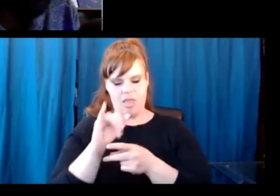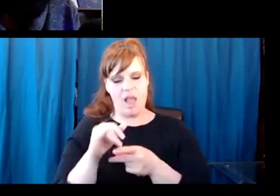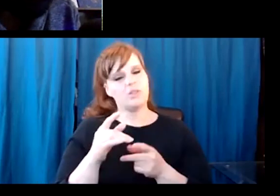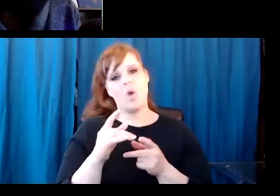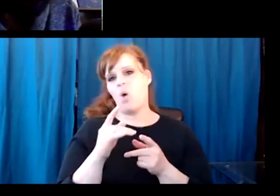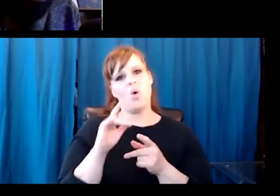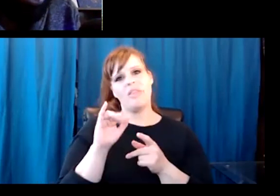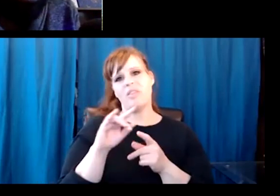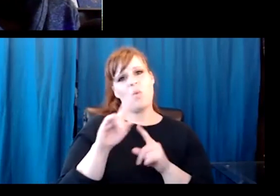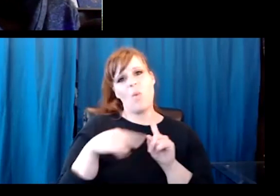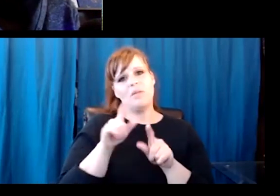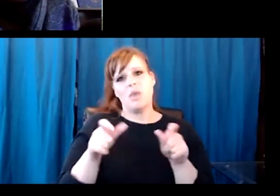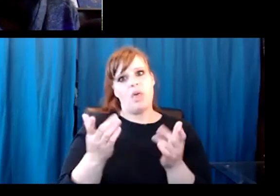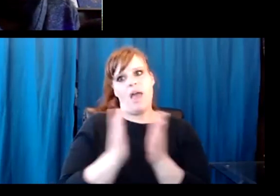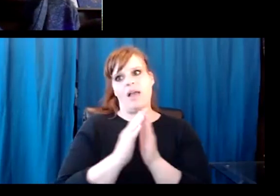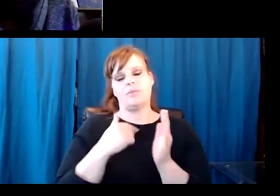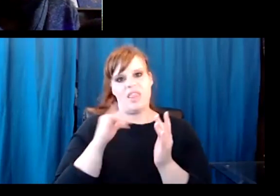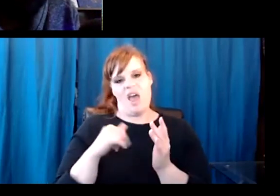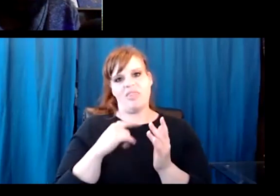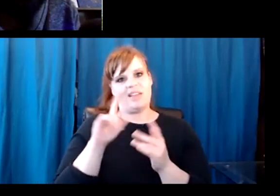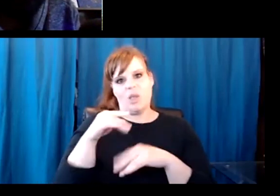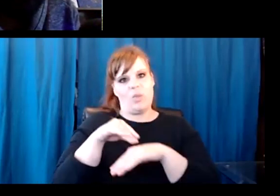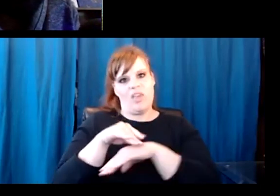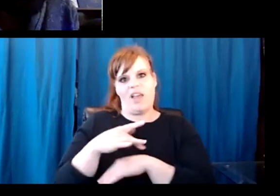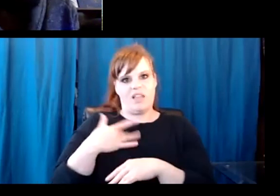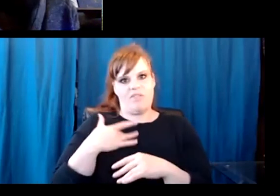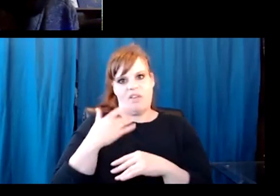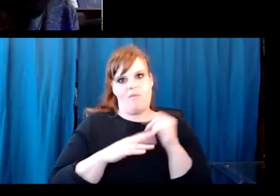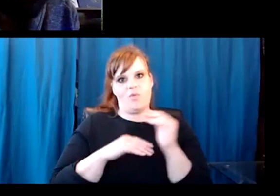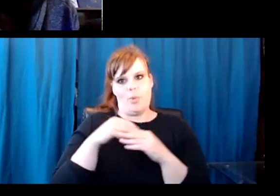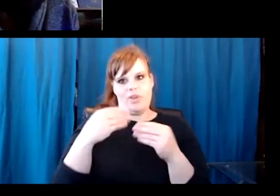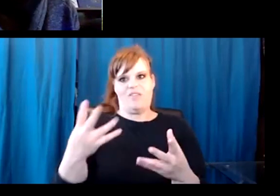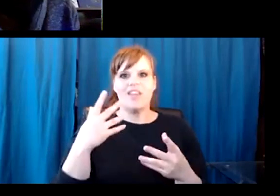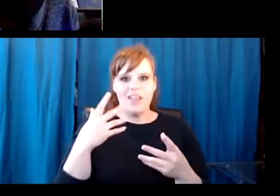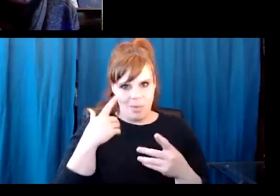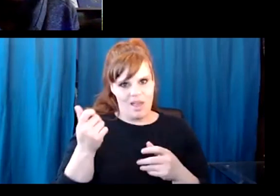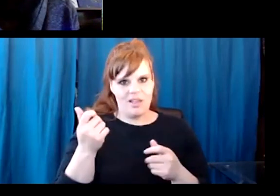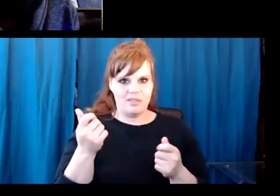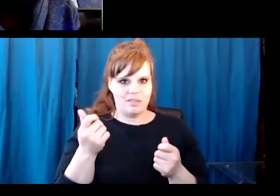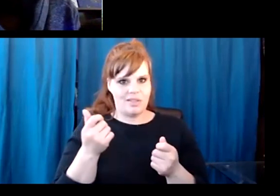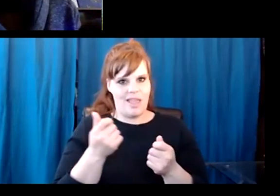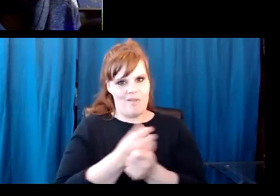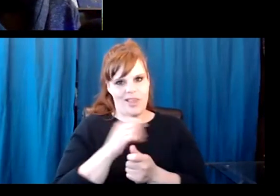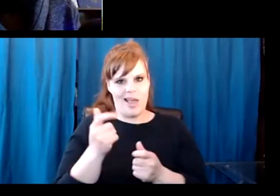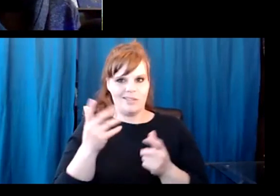the only thing I feel comfortable like giving in terms of advice, because everything else is sort of your mileage may vary.